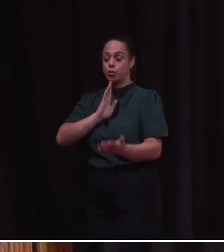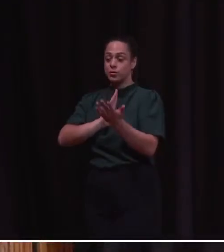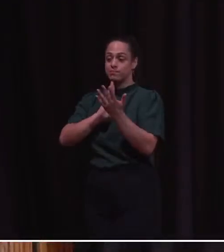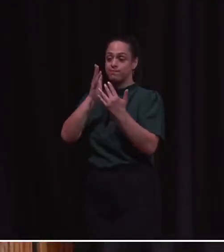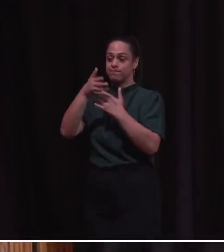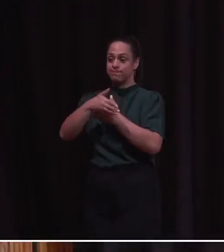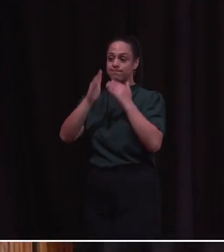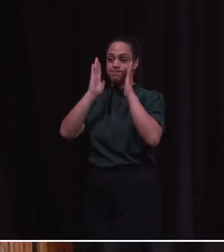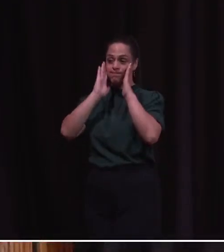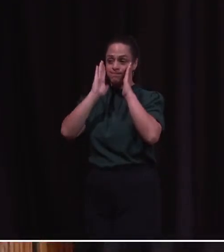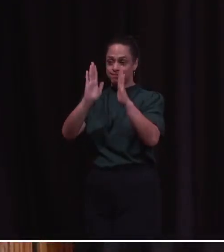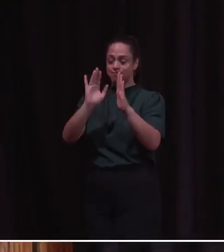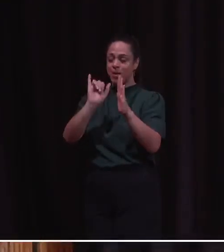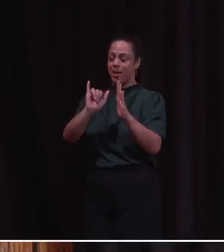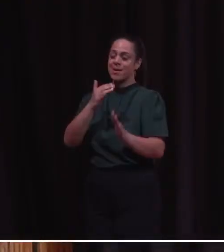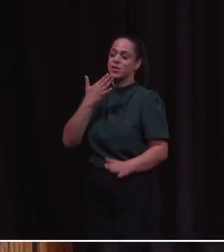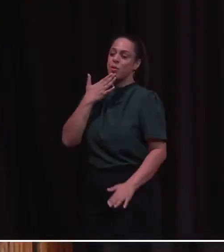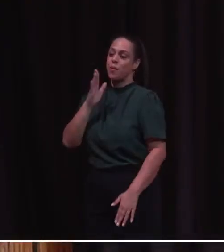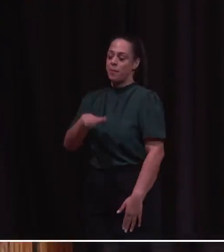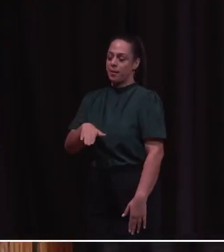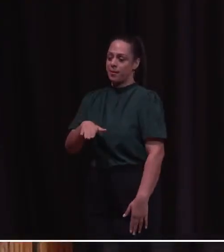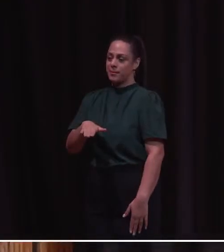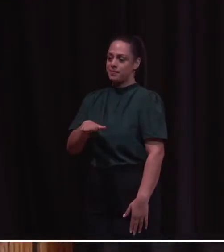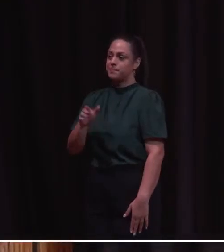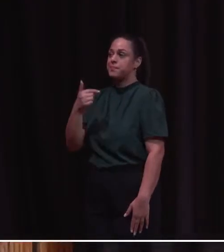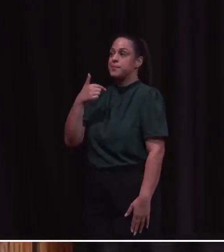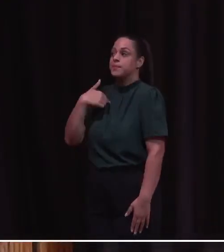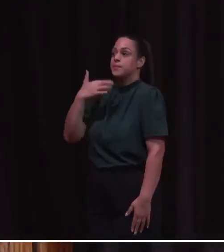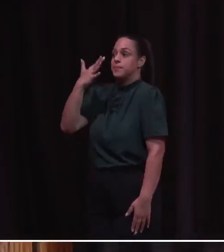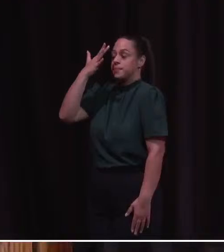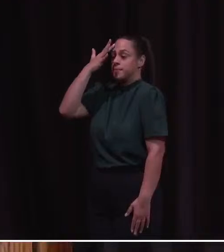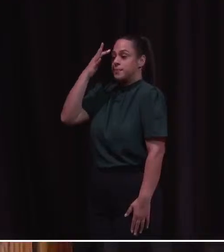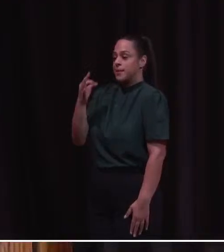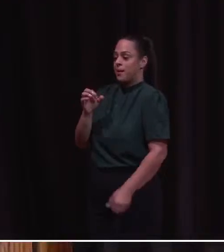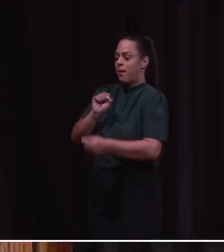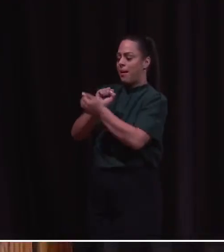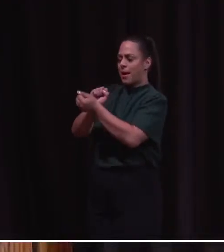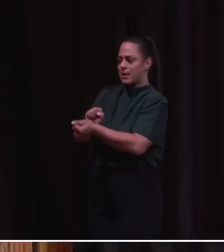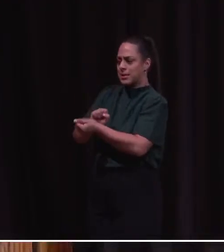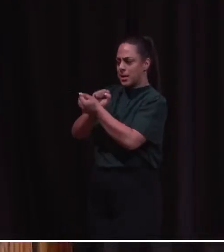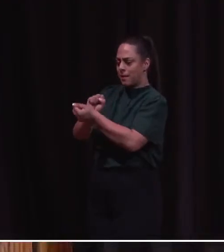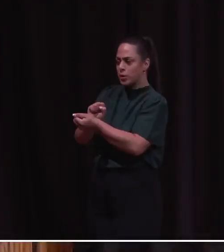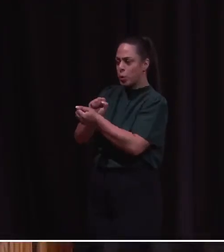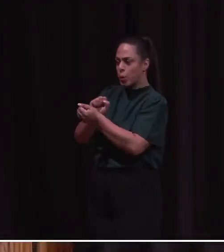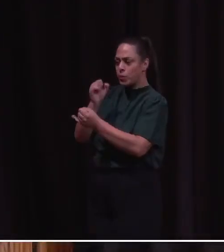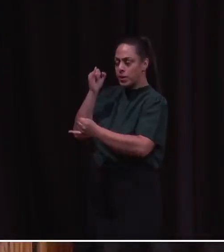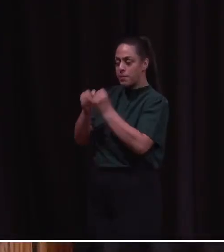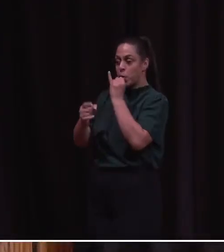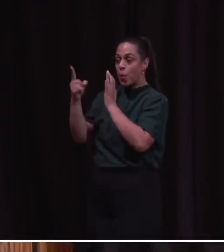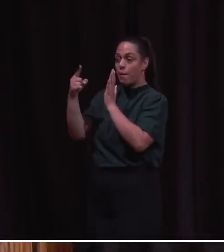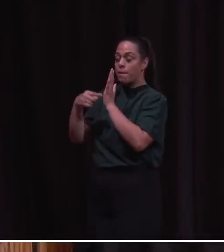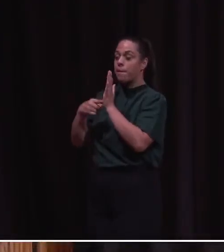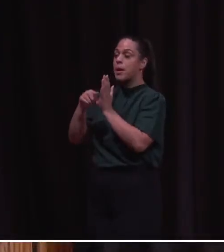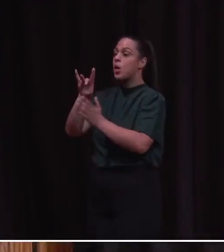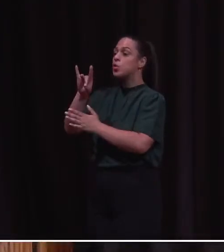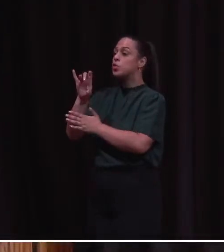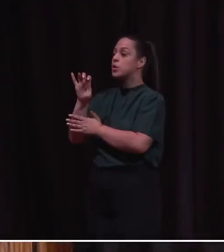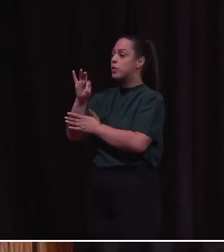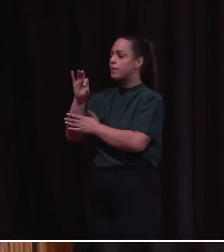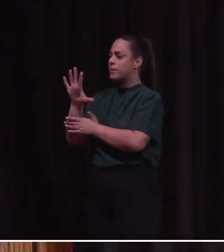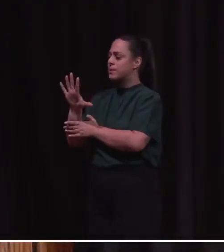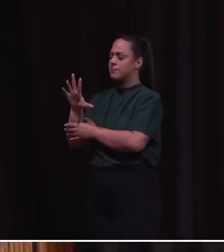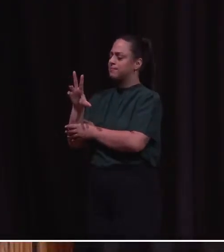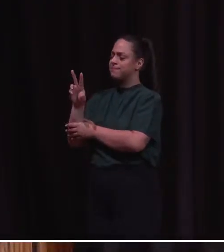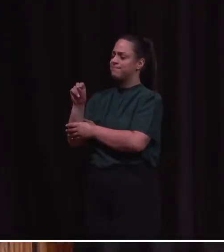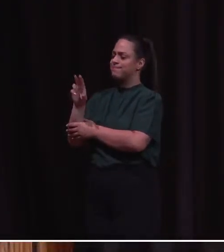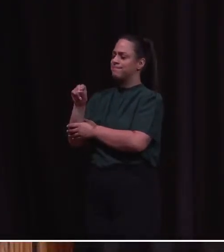1865. It just evolved," end of quote. In 1492 and the age of